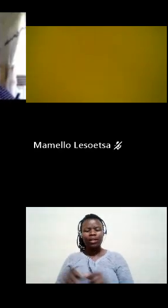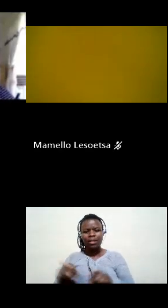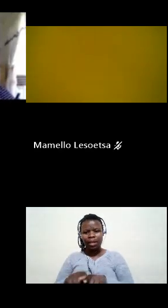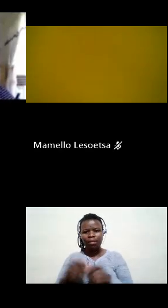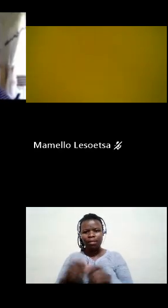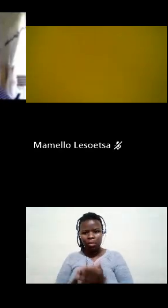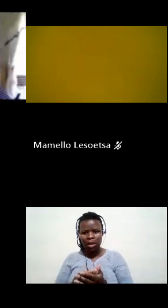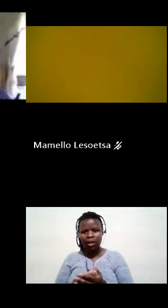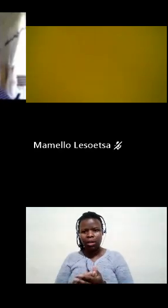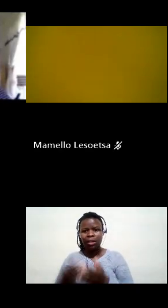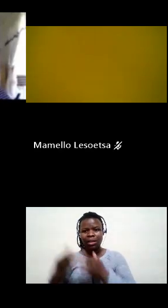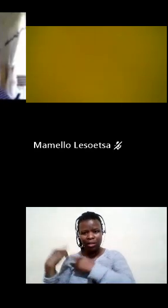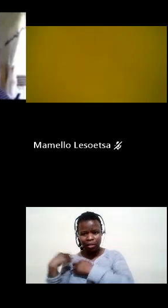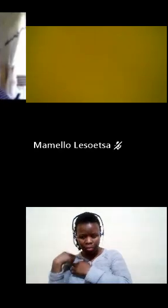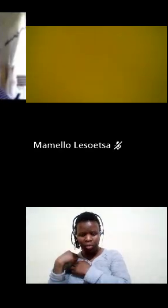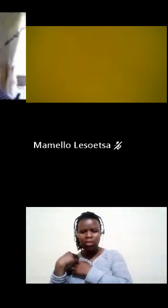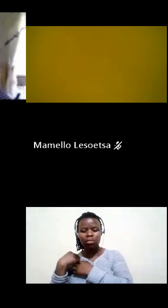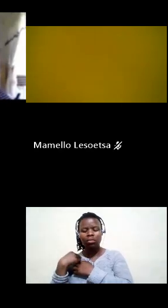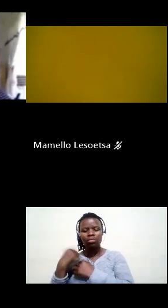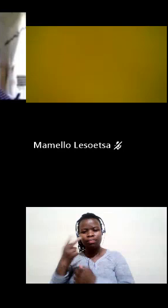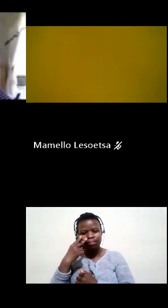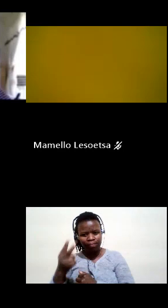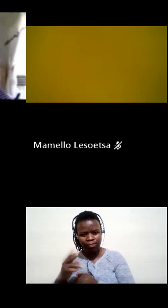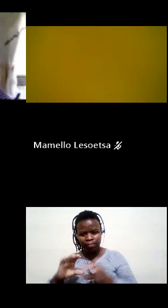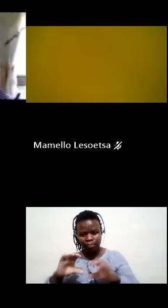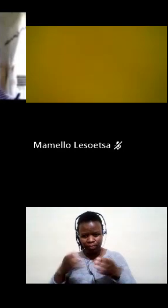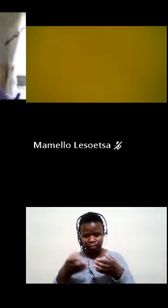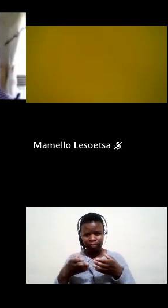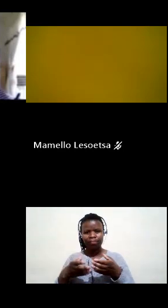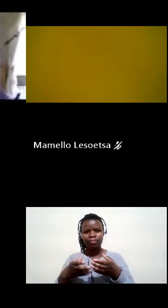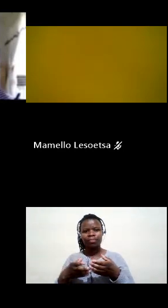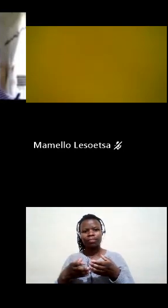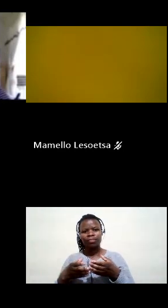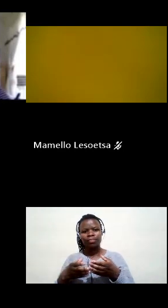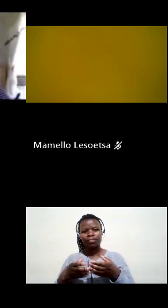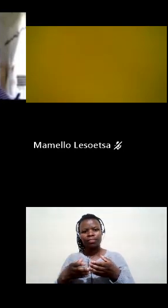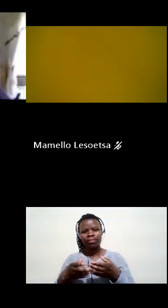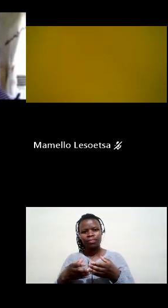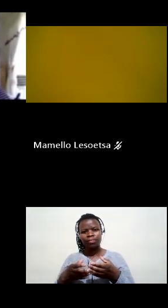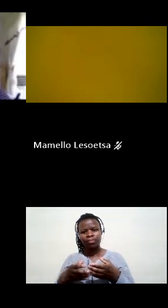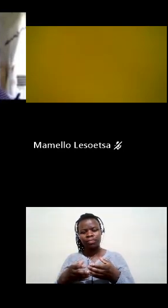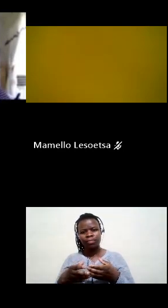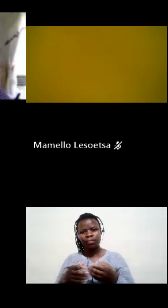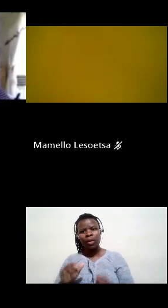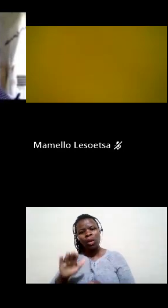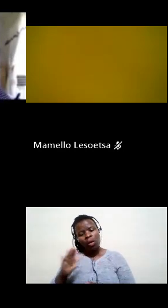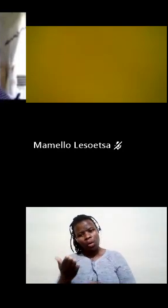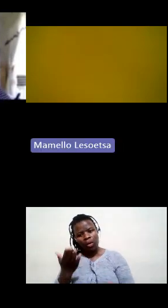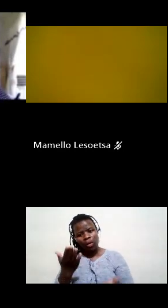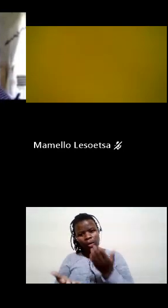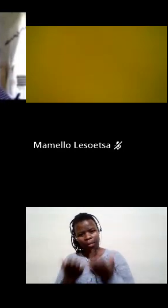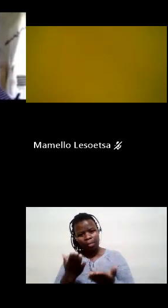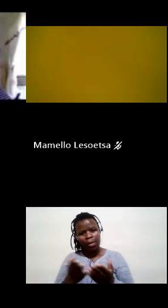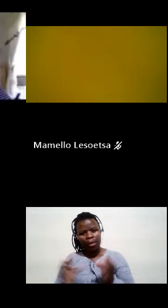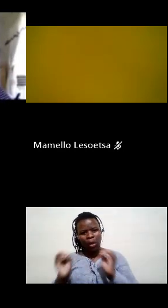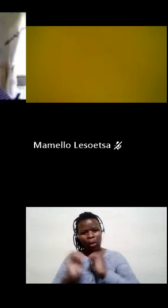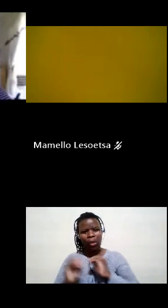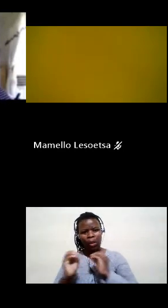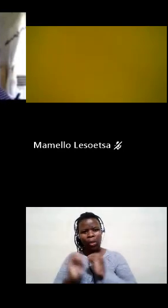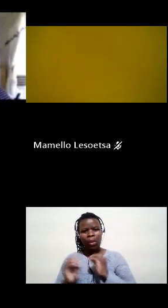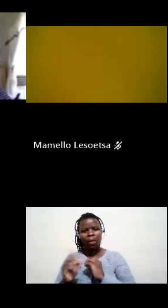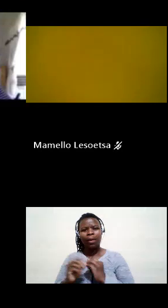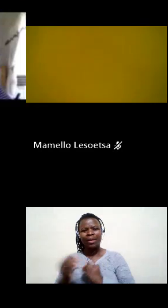not being integrated in PE, not being integrated in sports, not being integrated in excursions. I think my first excursion was when